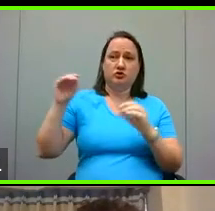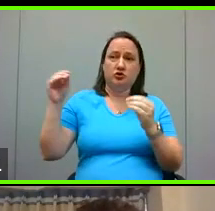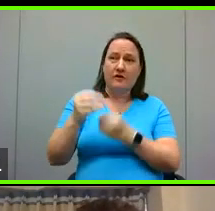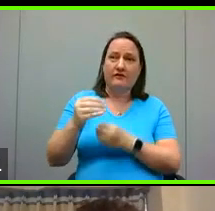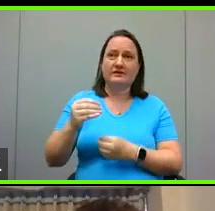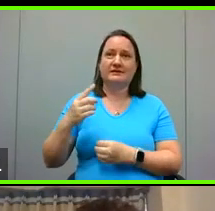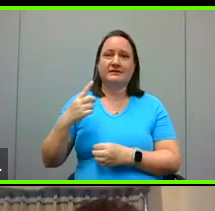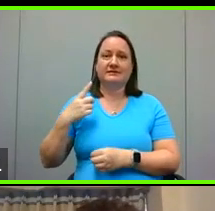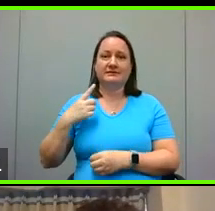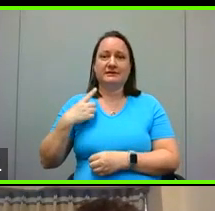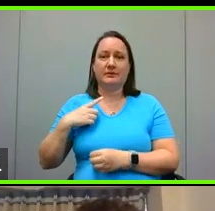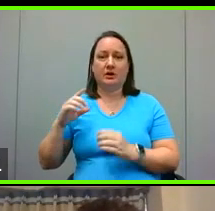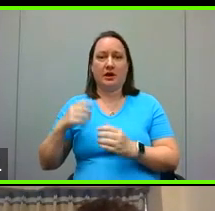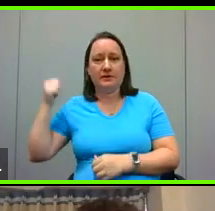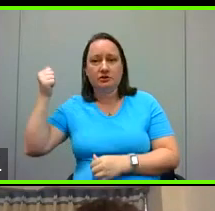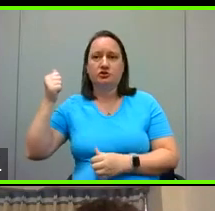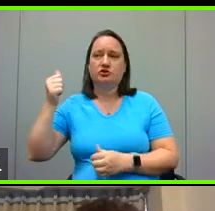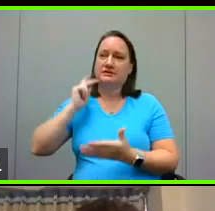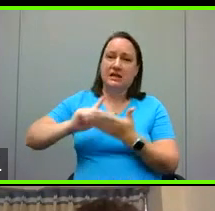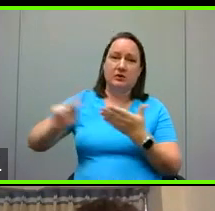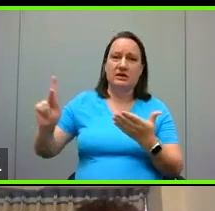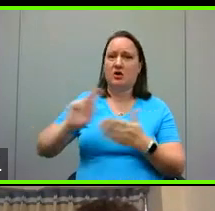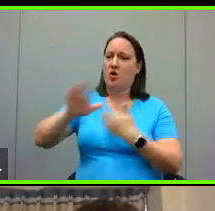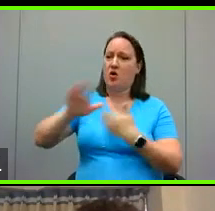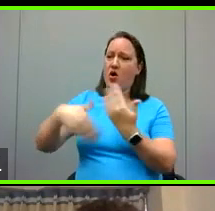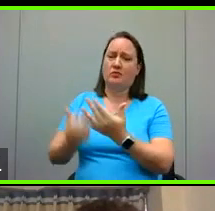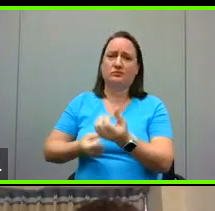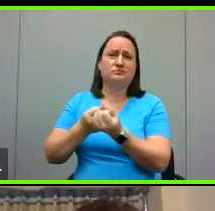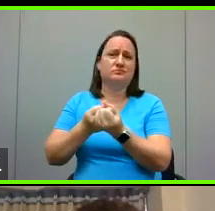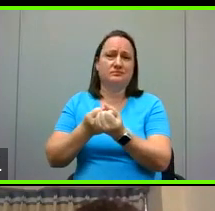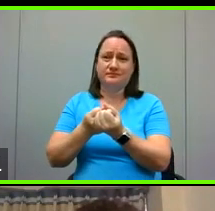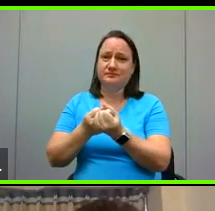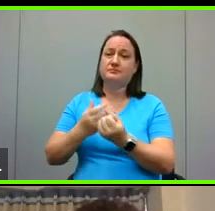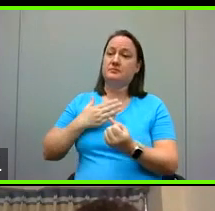secretary, it's been a total team effort. My executive staff at